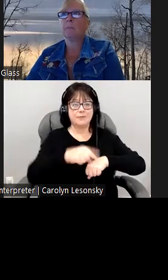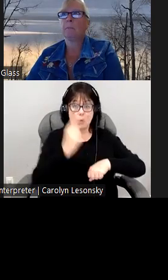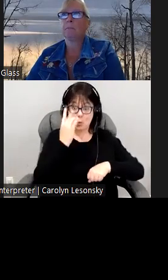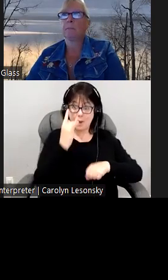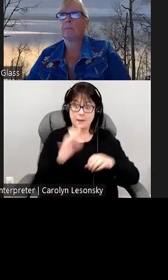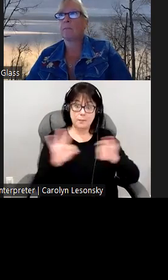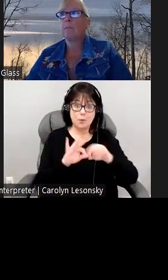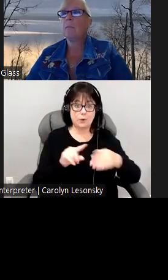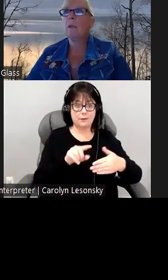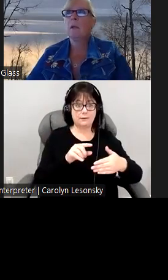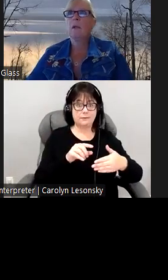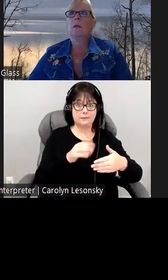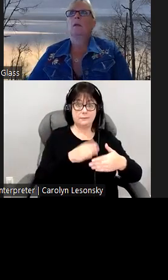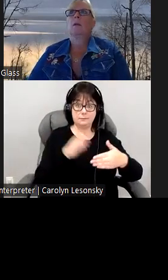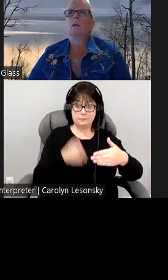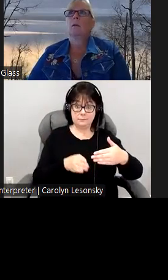here.